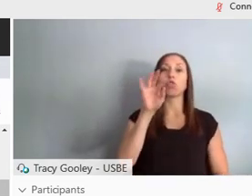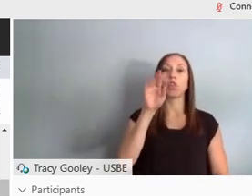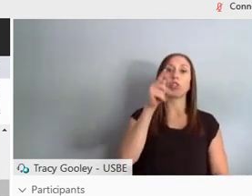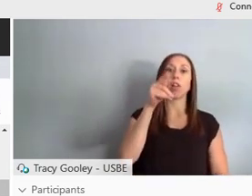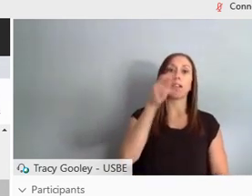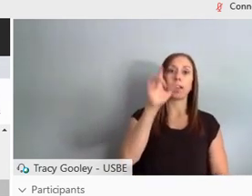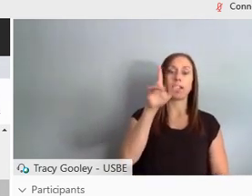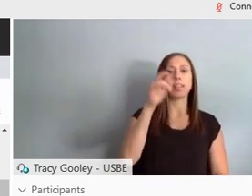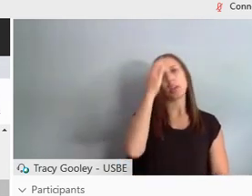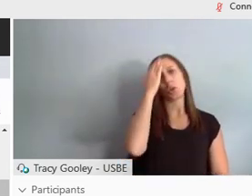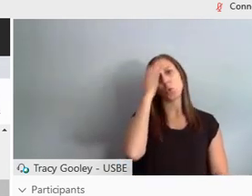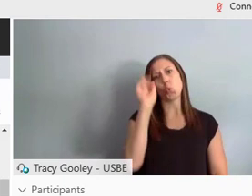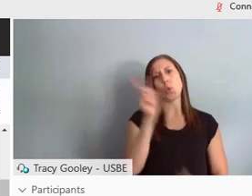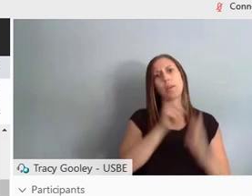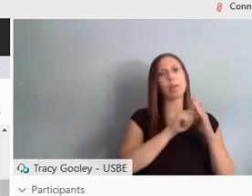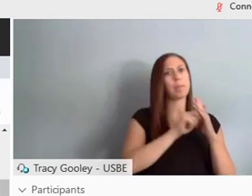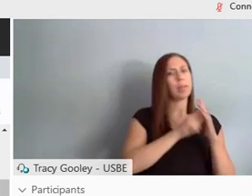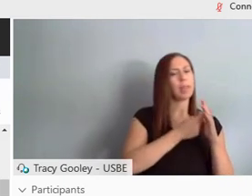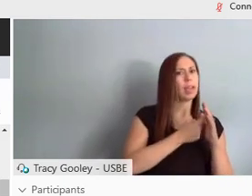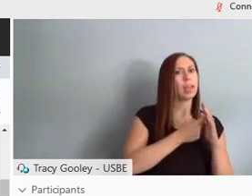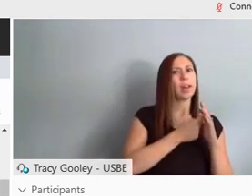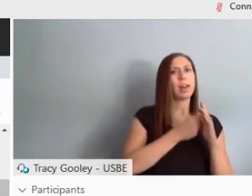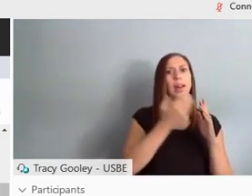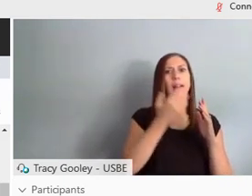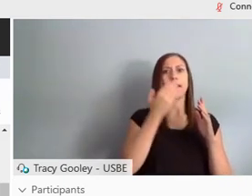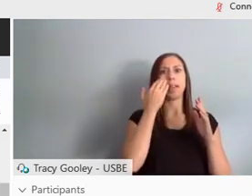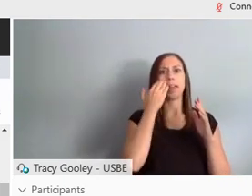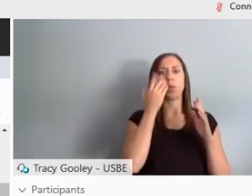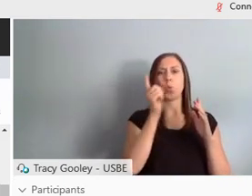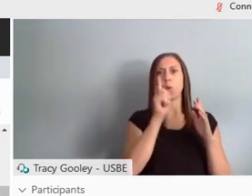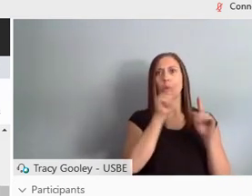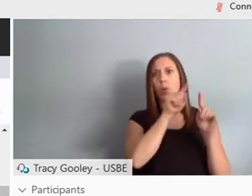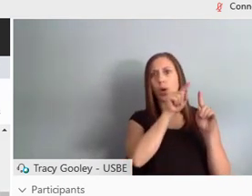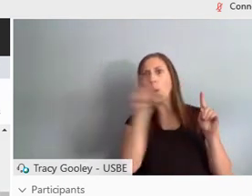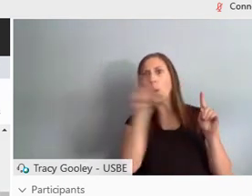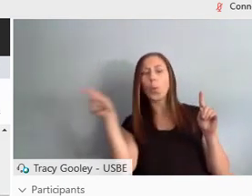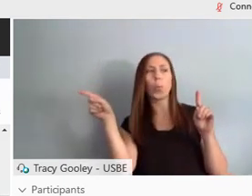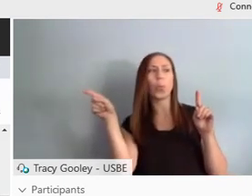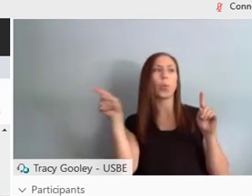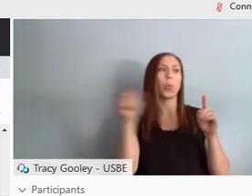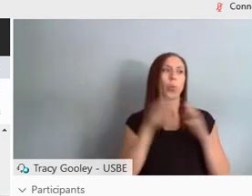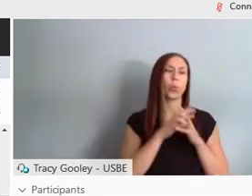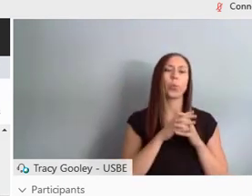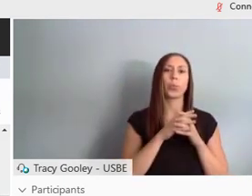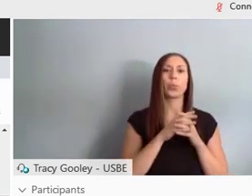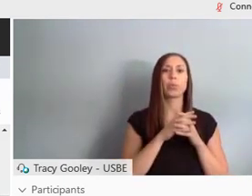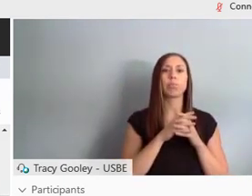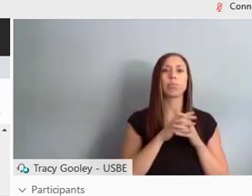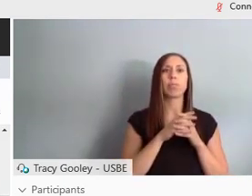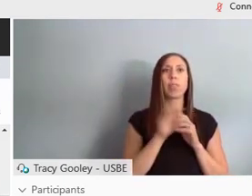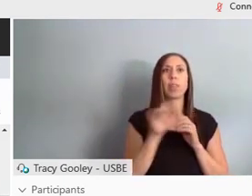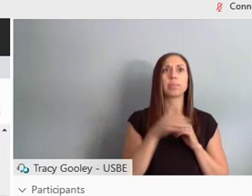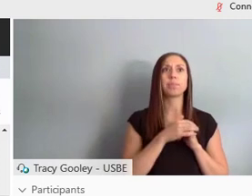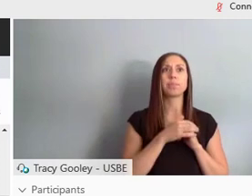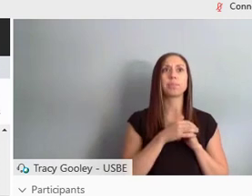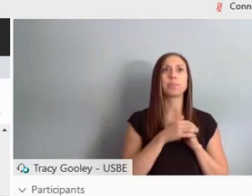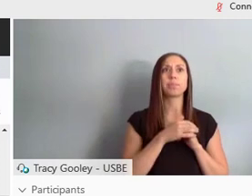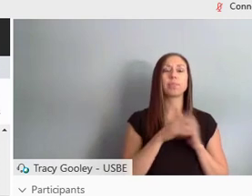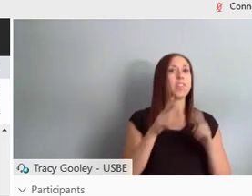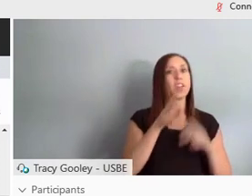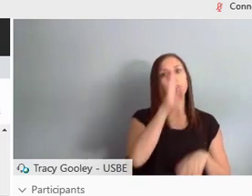where I should begin, correct, and they missed which way should I go next.